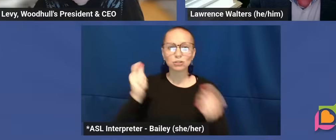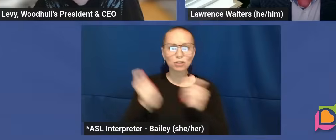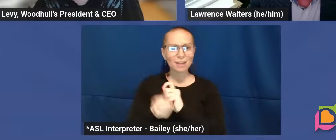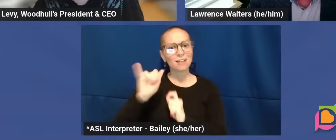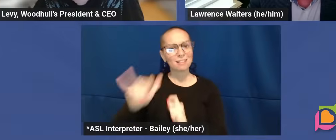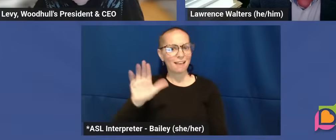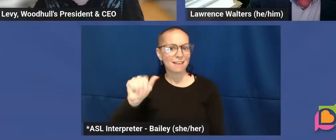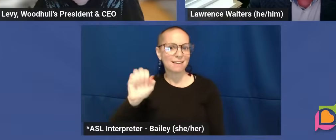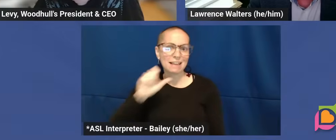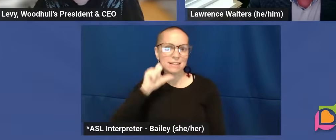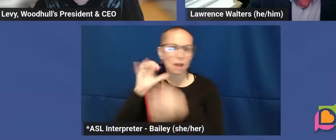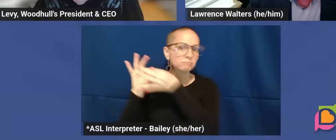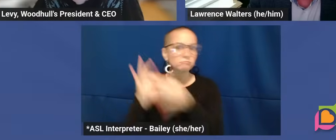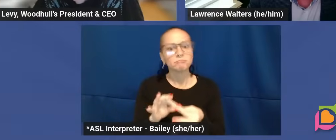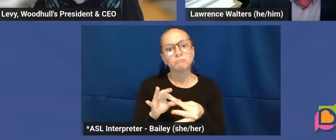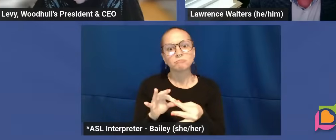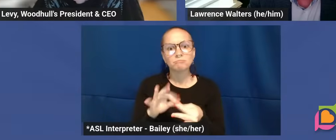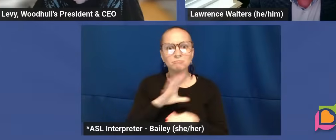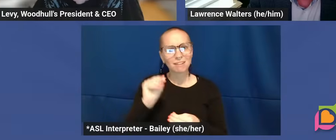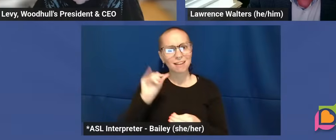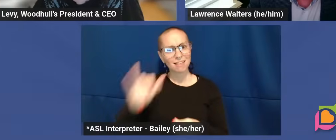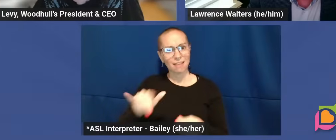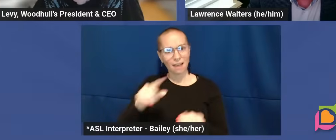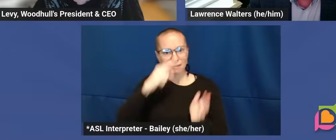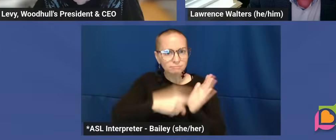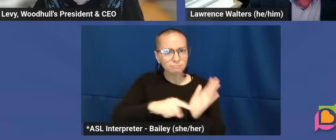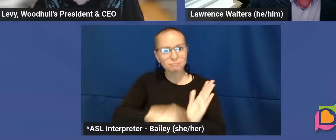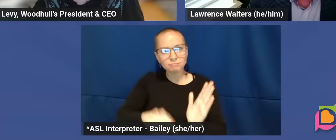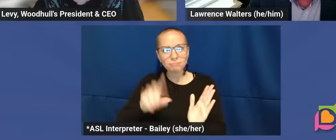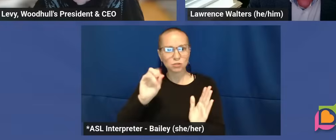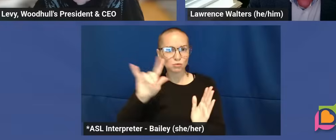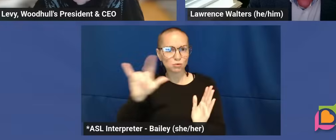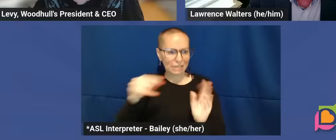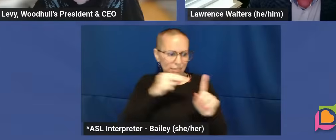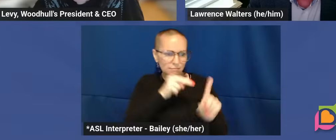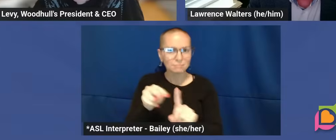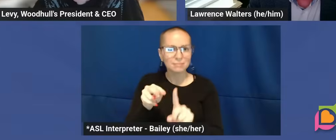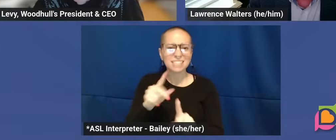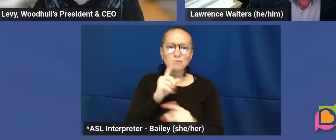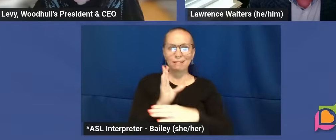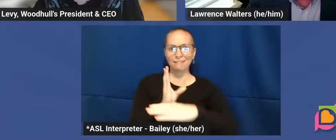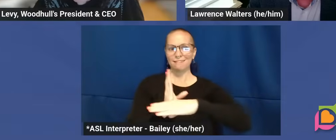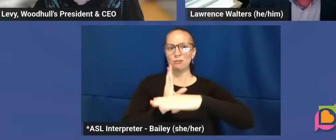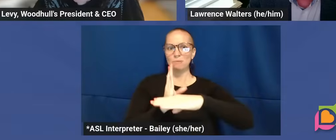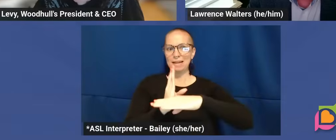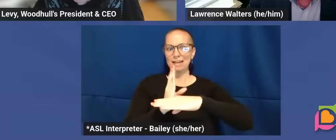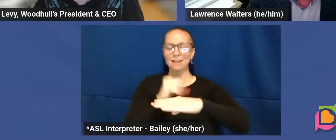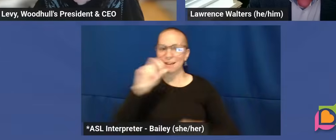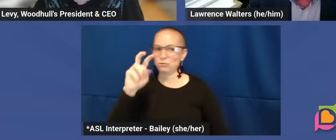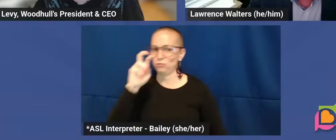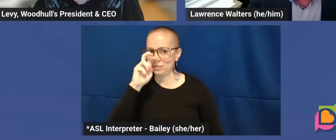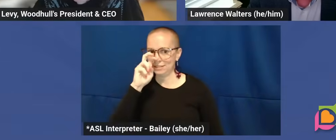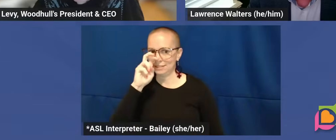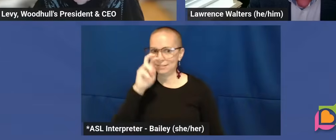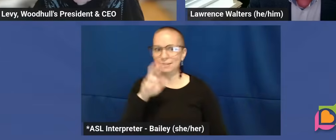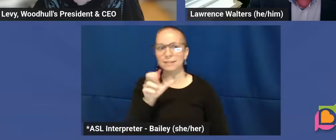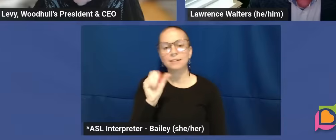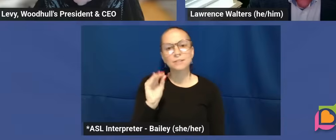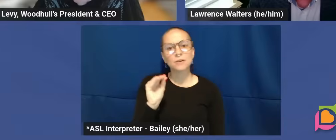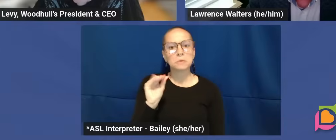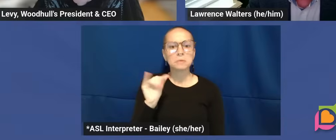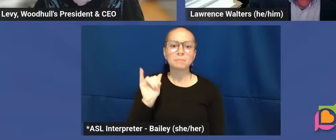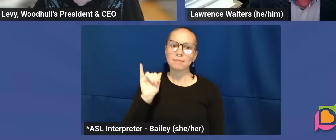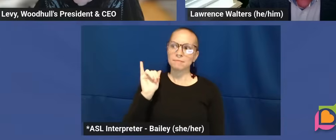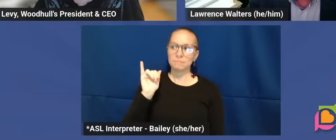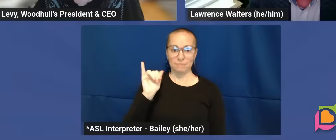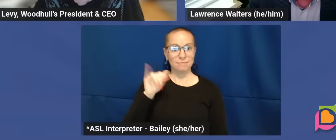binding, and the level of scrutiny for this type of law is intermediate scrutiny, not strict scrutiny, and thereby upheld the